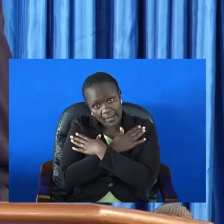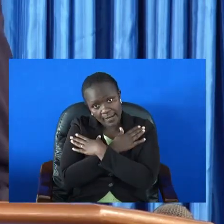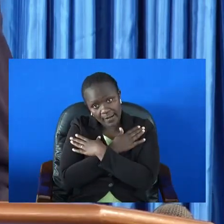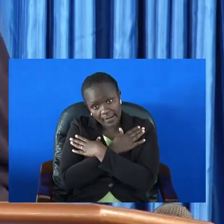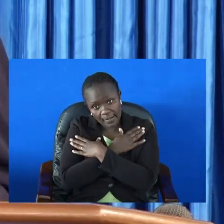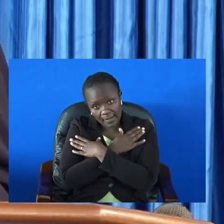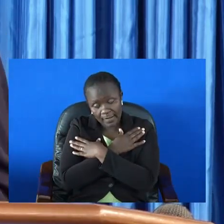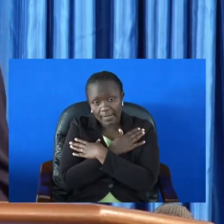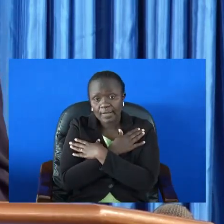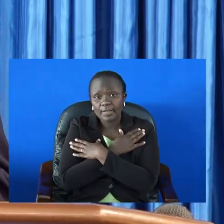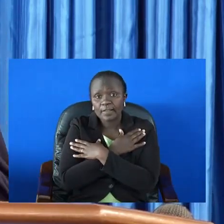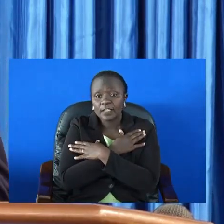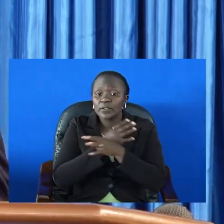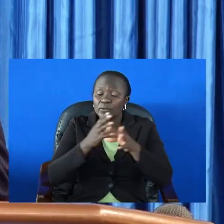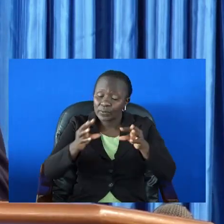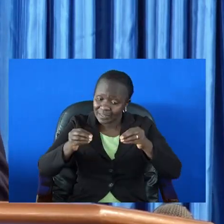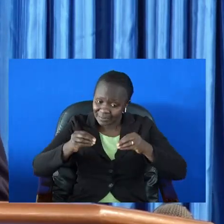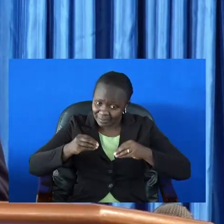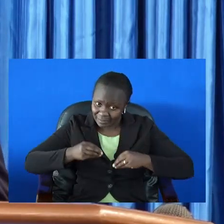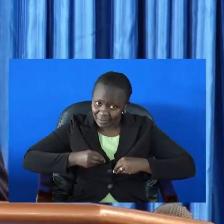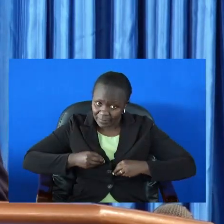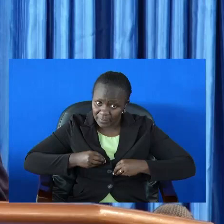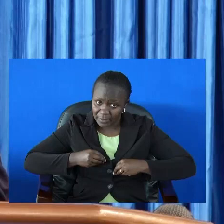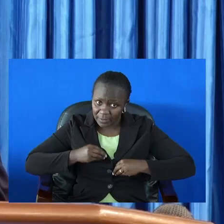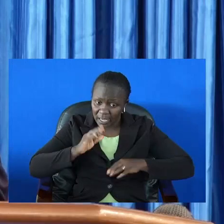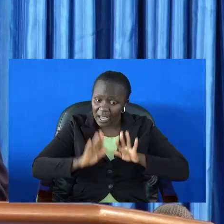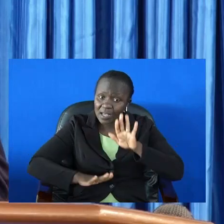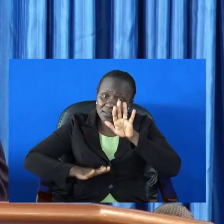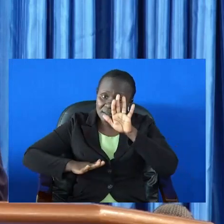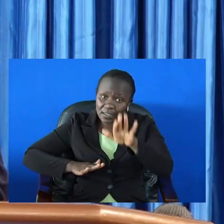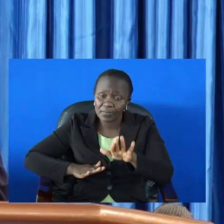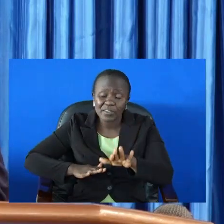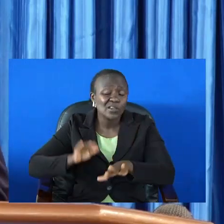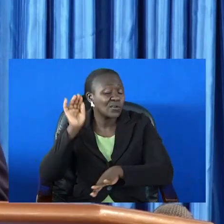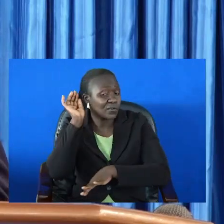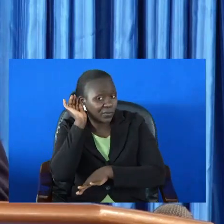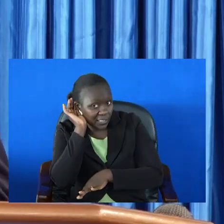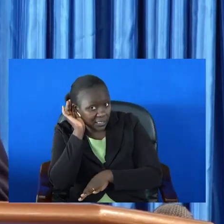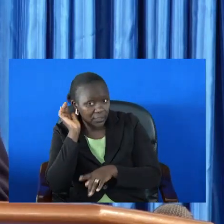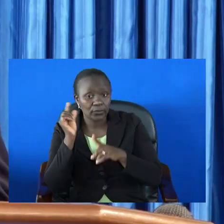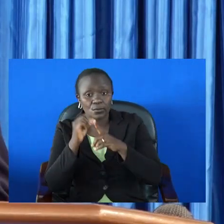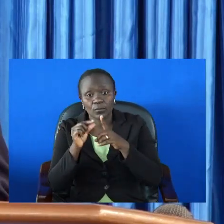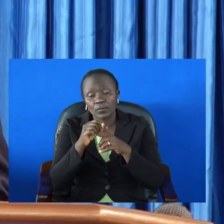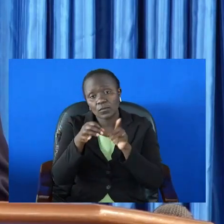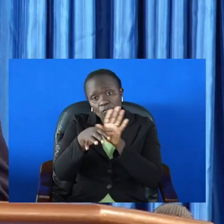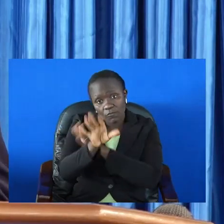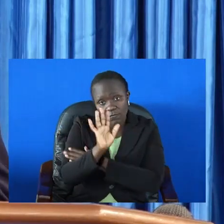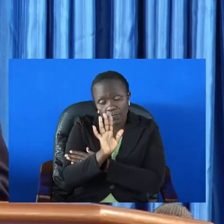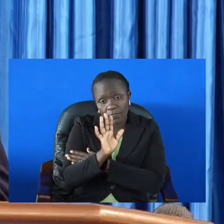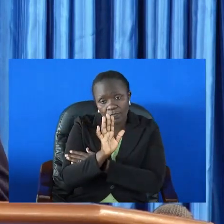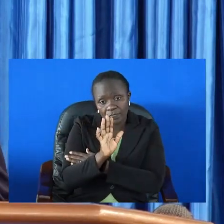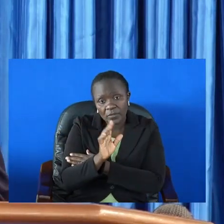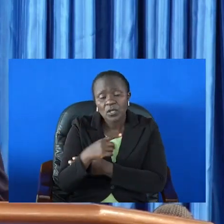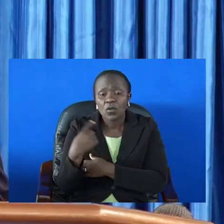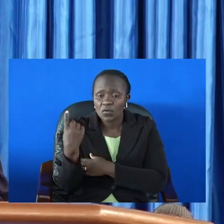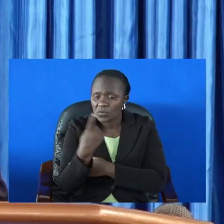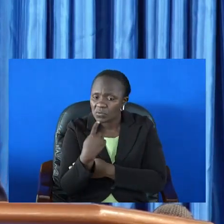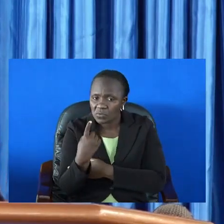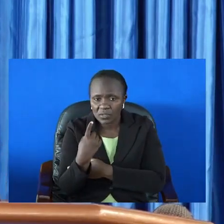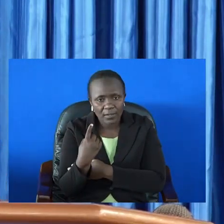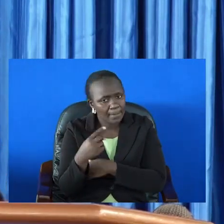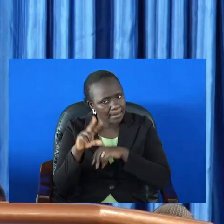is unless we take the step of listening to the word of God, and not only